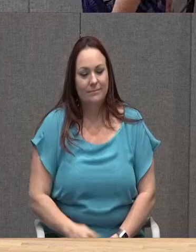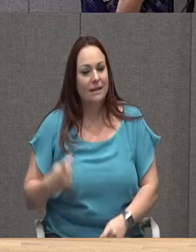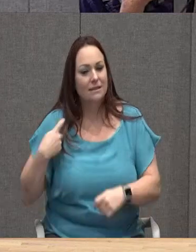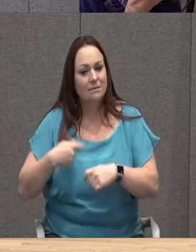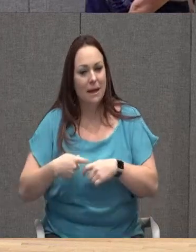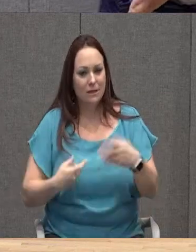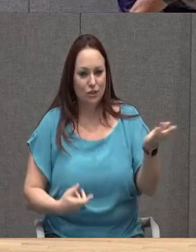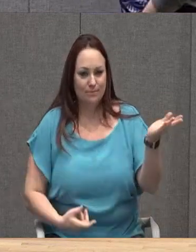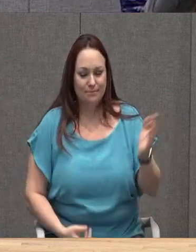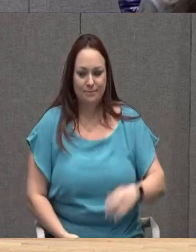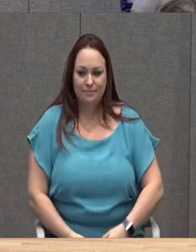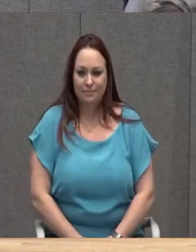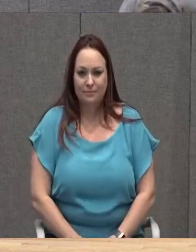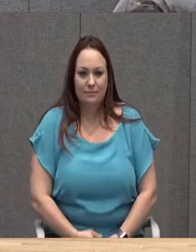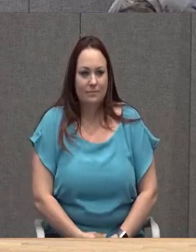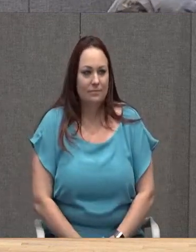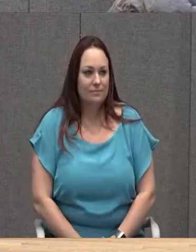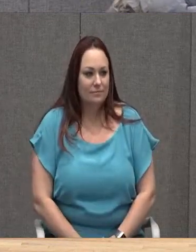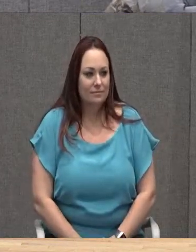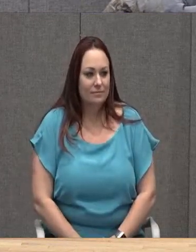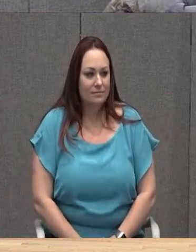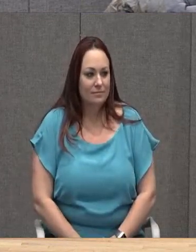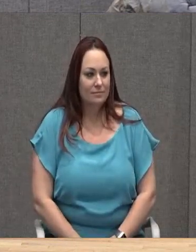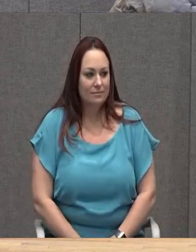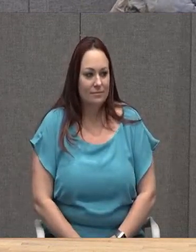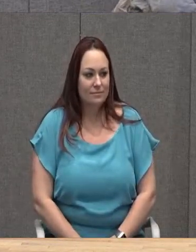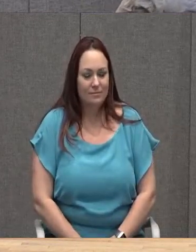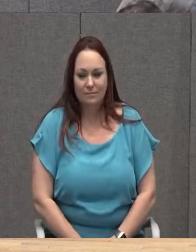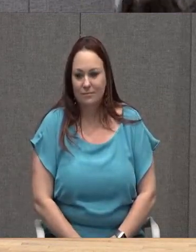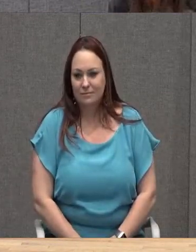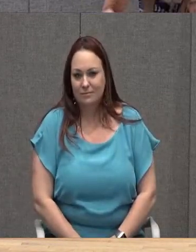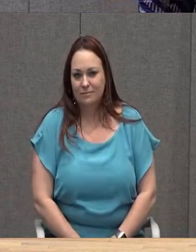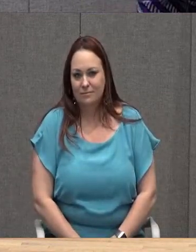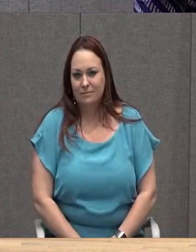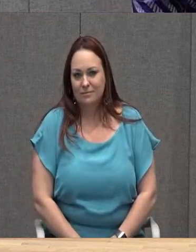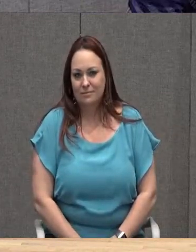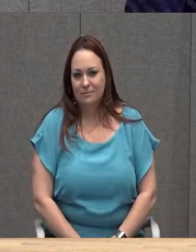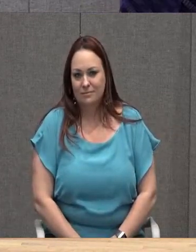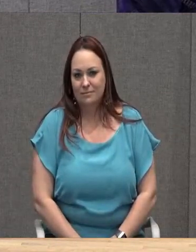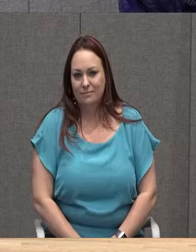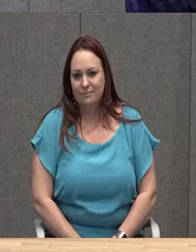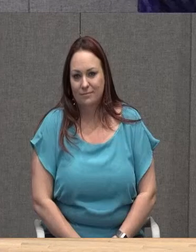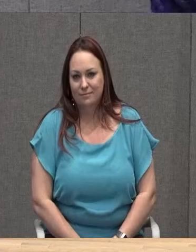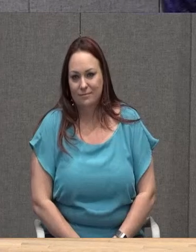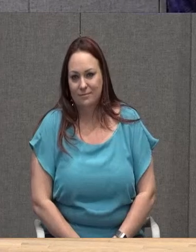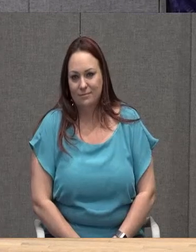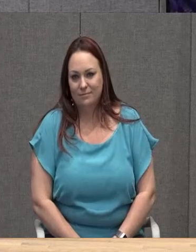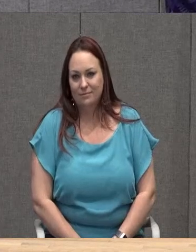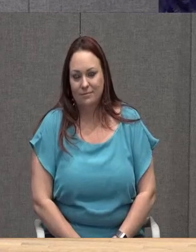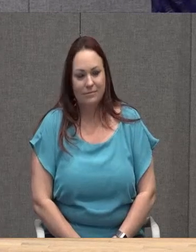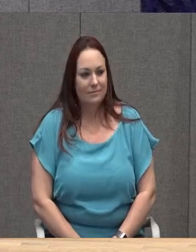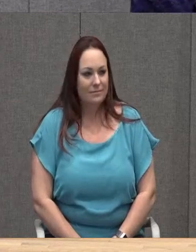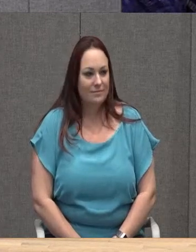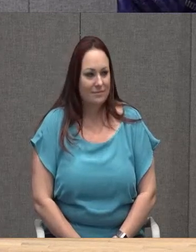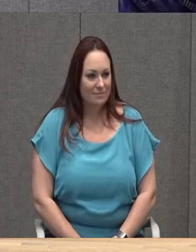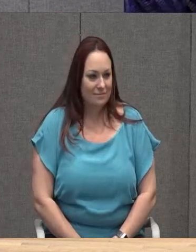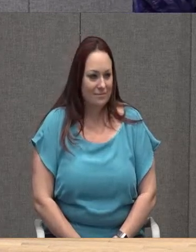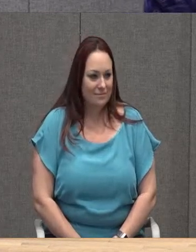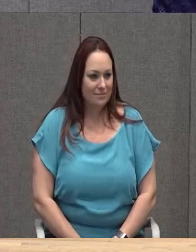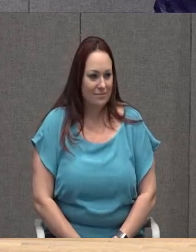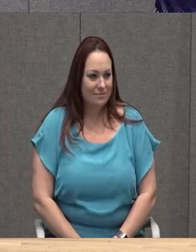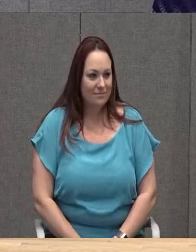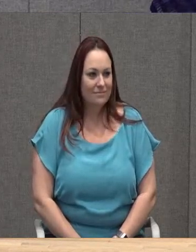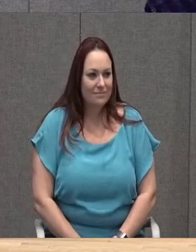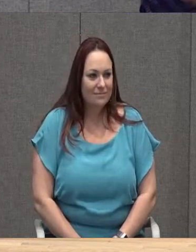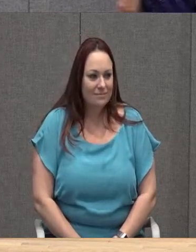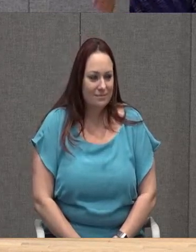y era muy fácil, pueden encontrar una toalla más chiquita. Por ejemplo, tengo una toalla de golf aquí. Pueden